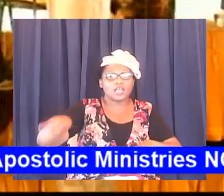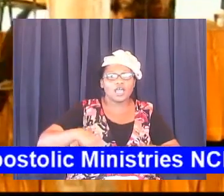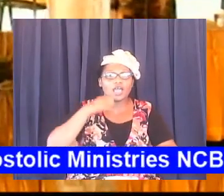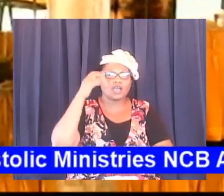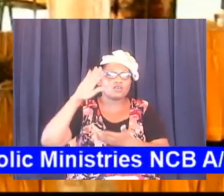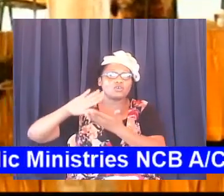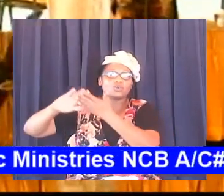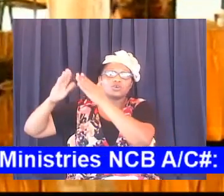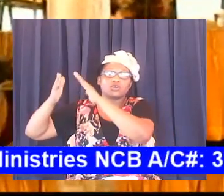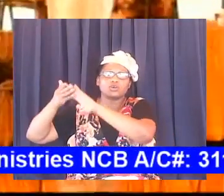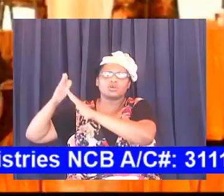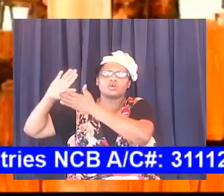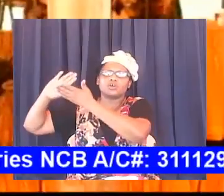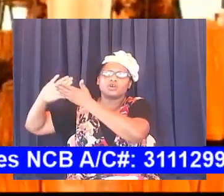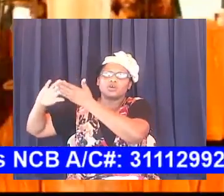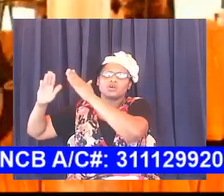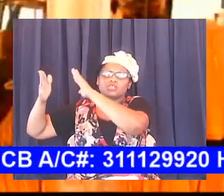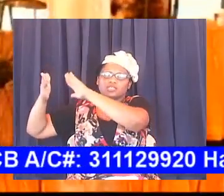trod.